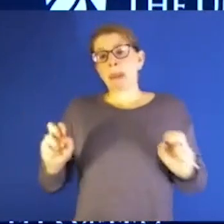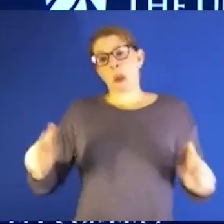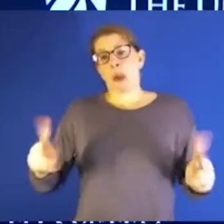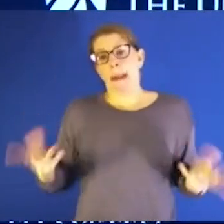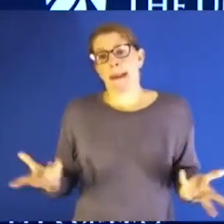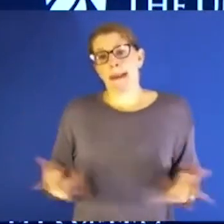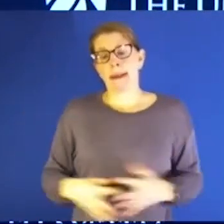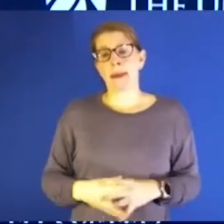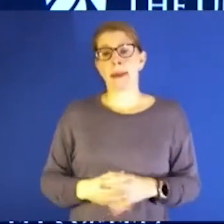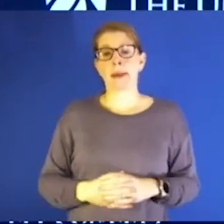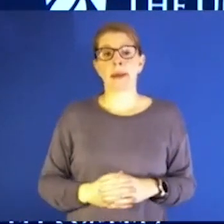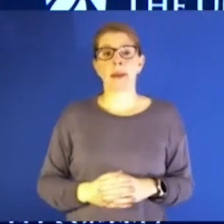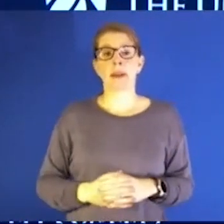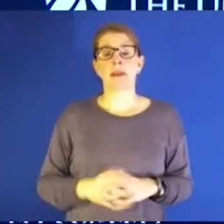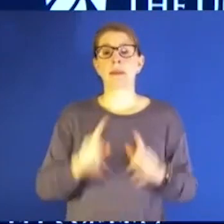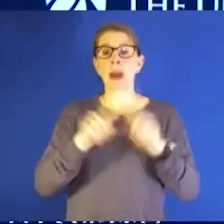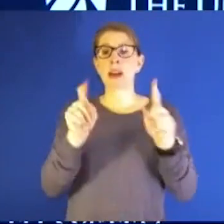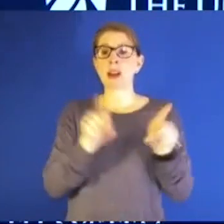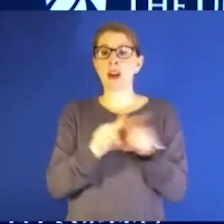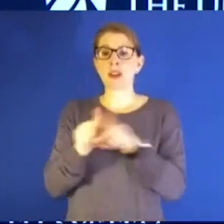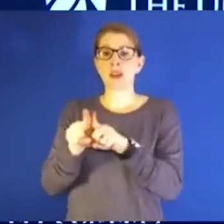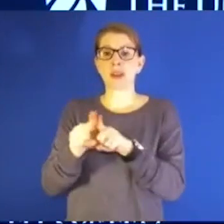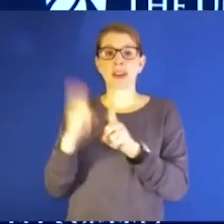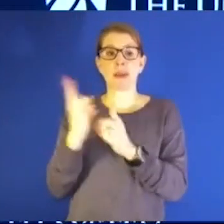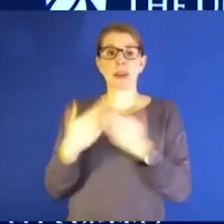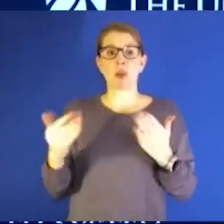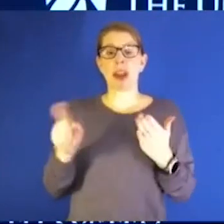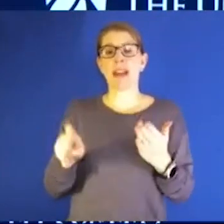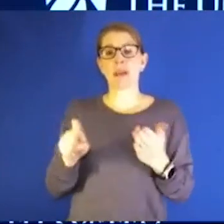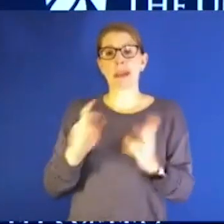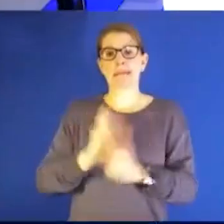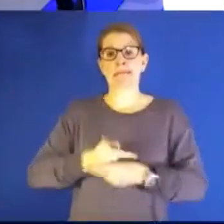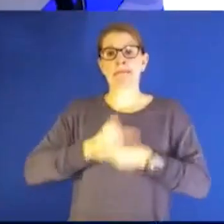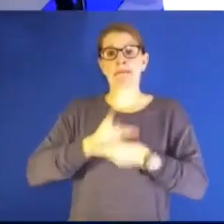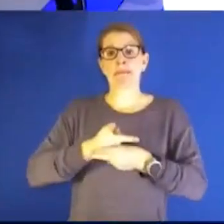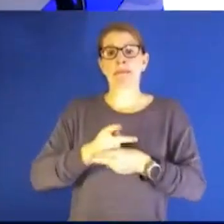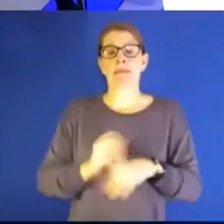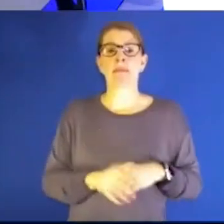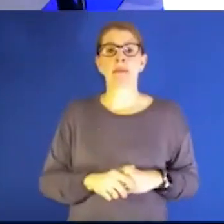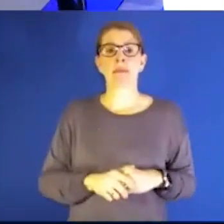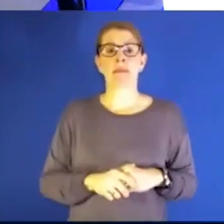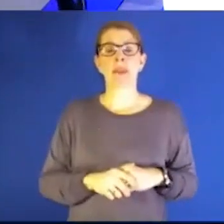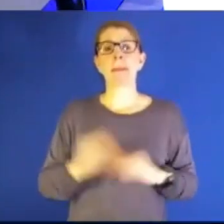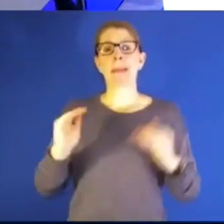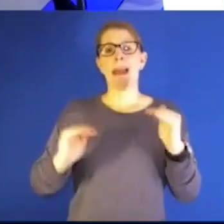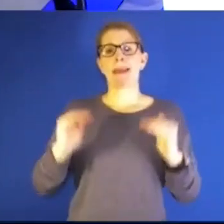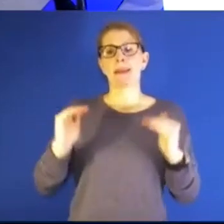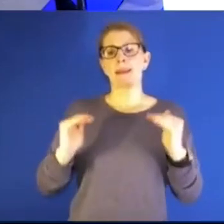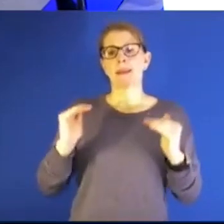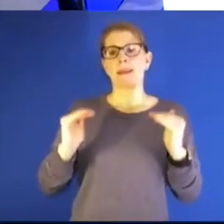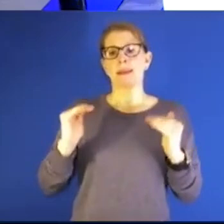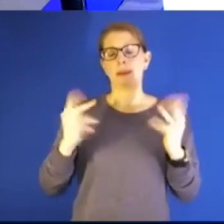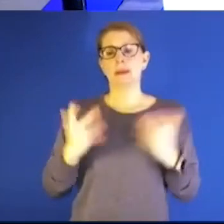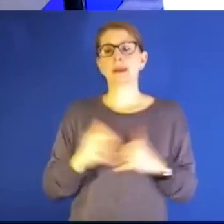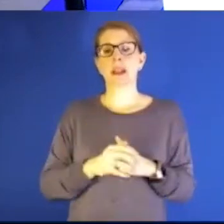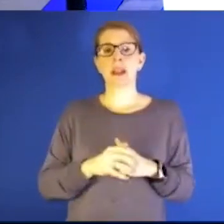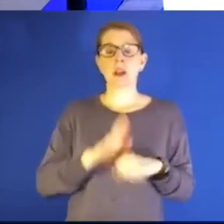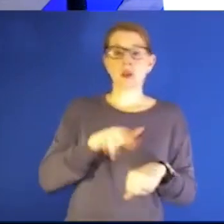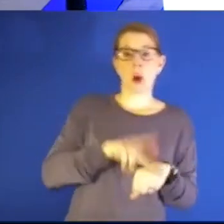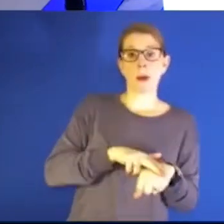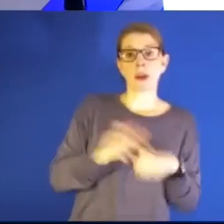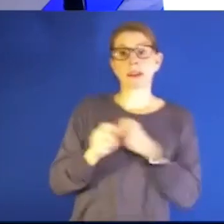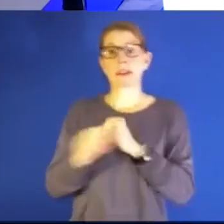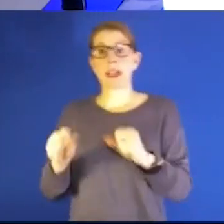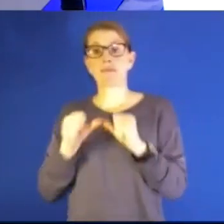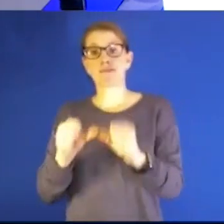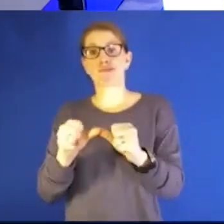also probably something we have to be really judicious about. Yeah, it's finding that balance between life back to normal and staying safe. Hey, we're building the airplane